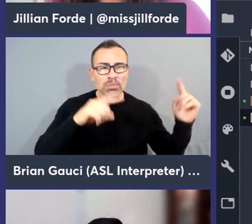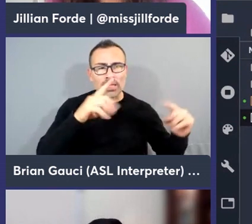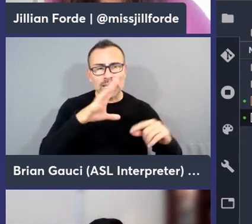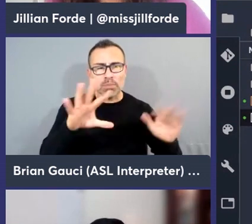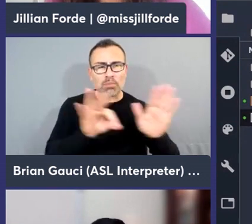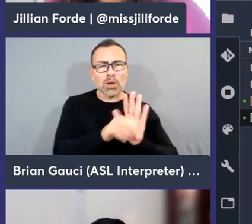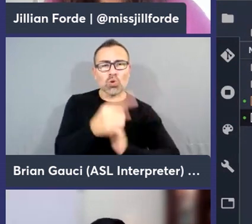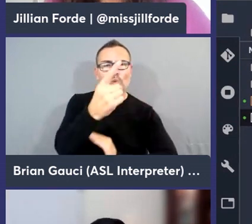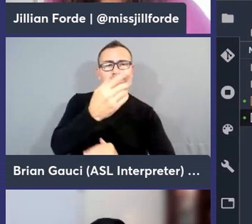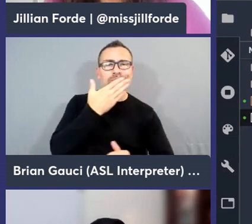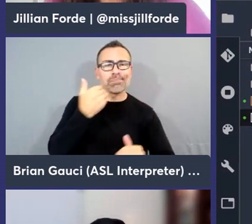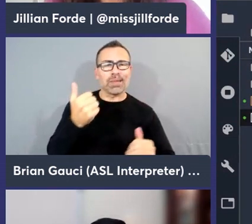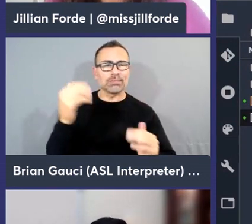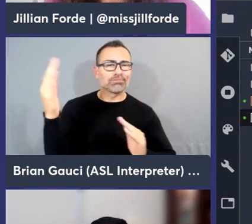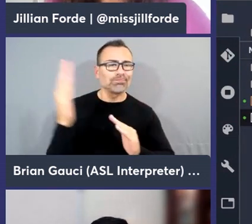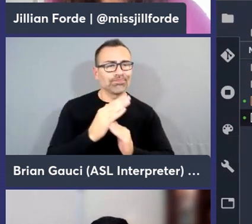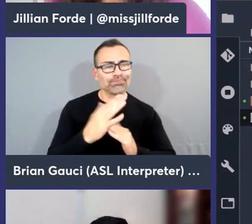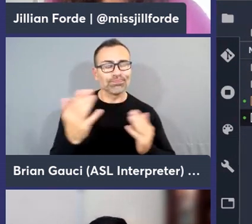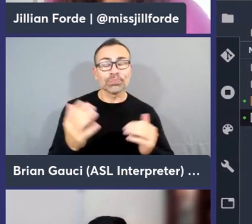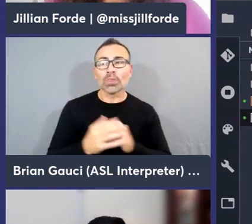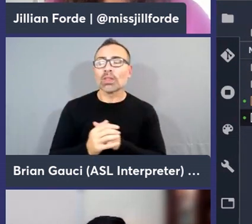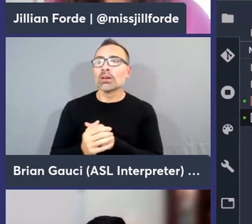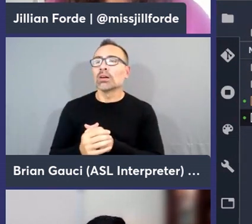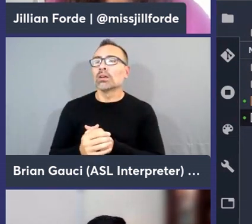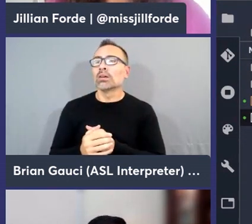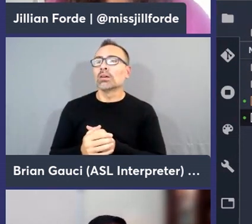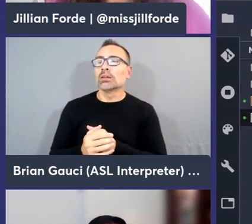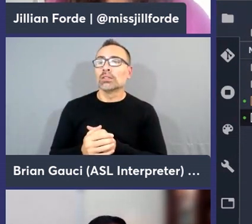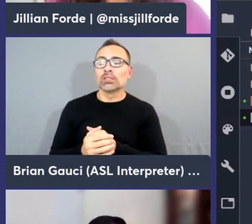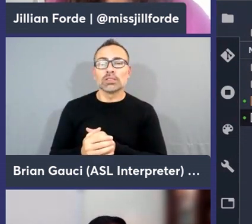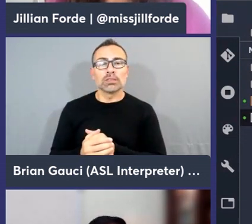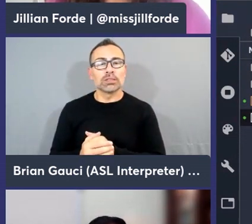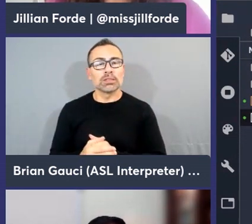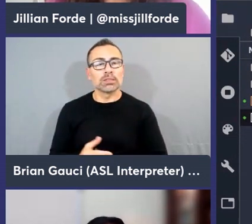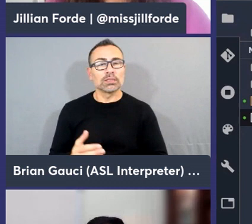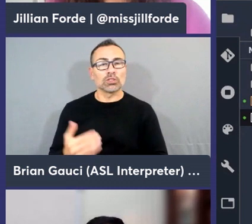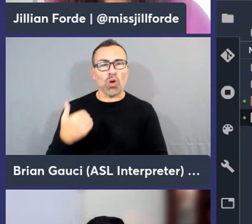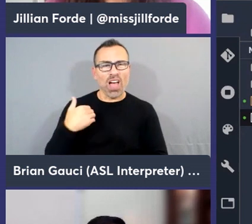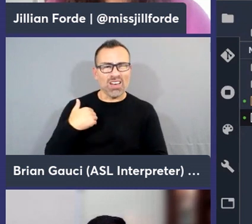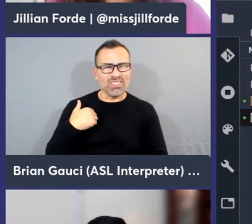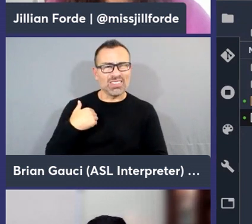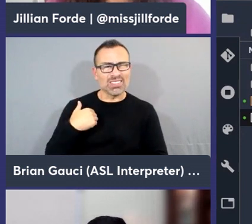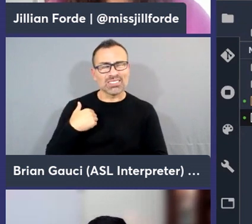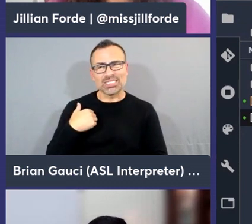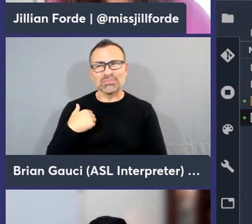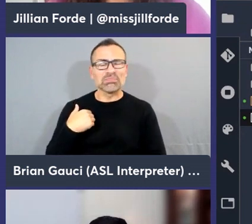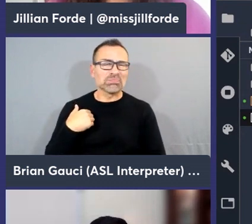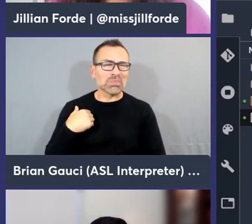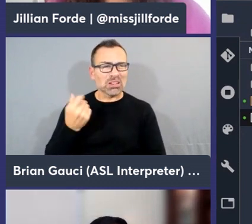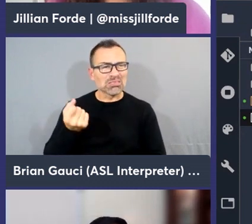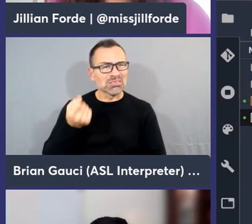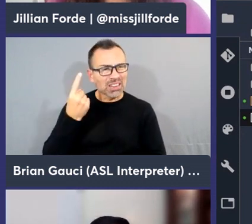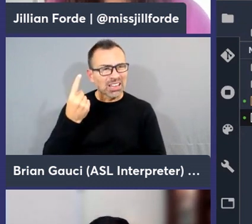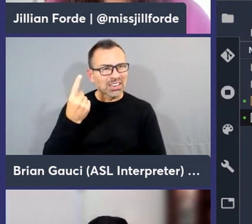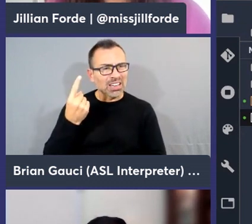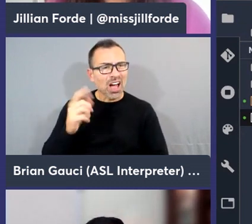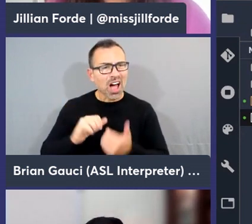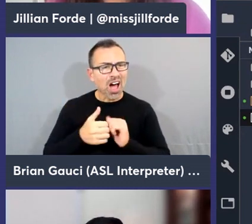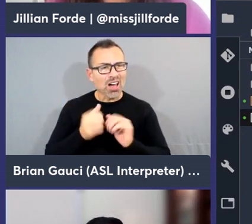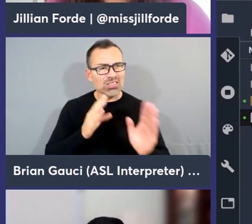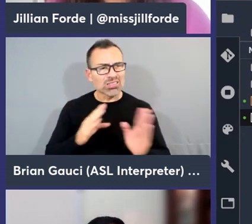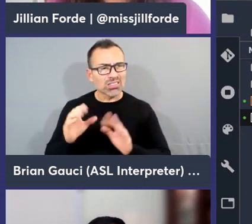candidate. So having that intuition to how these strategies work will help. But to get